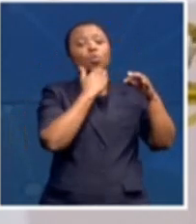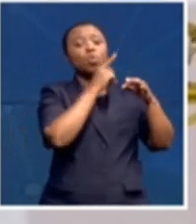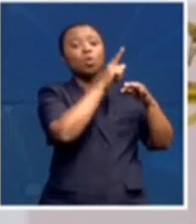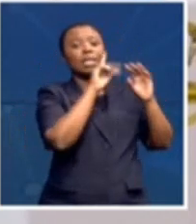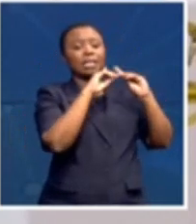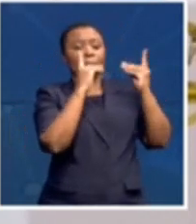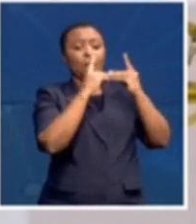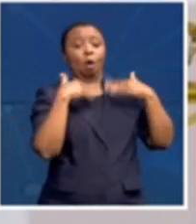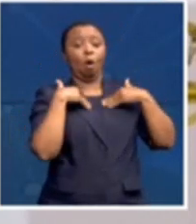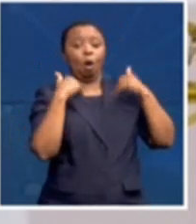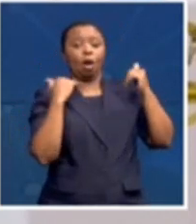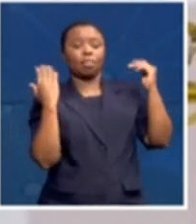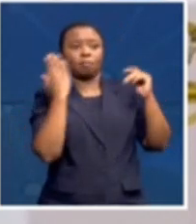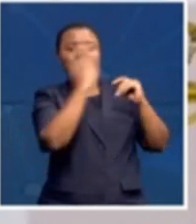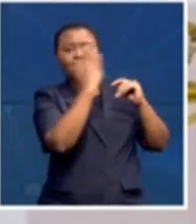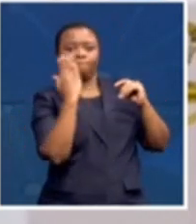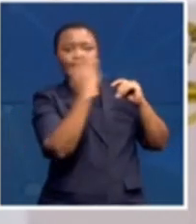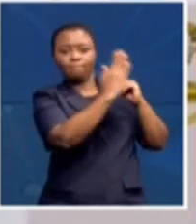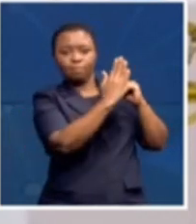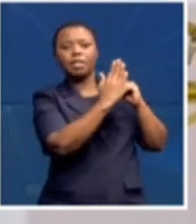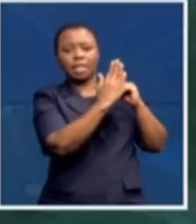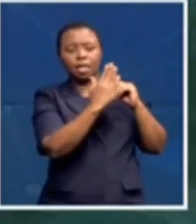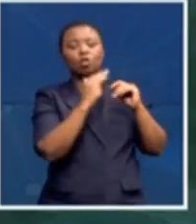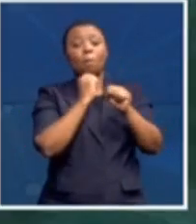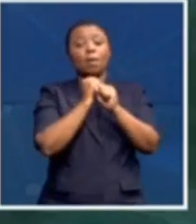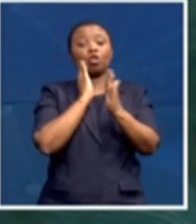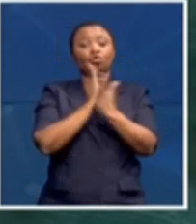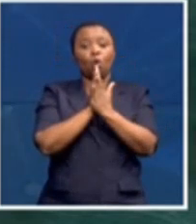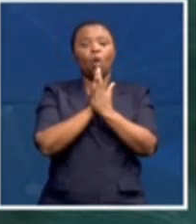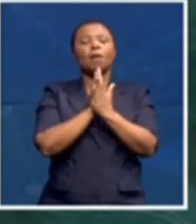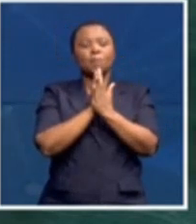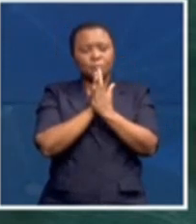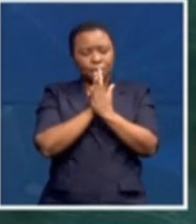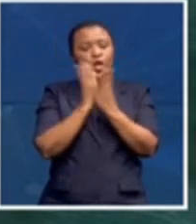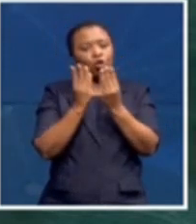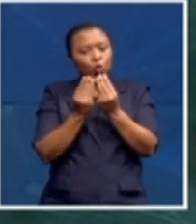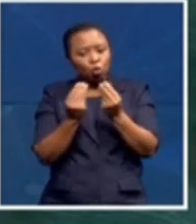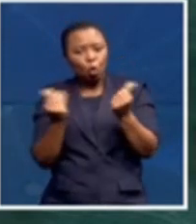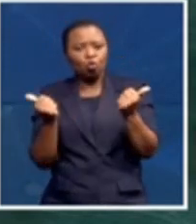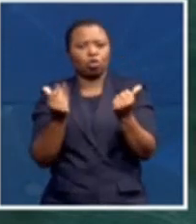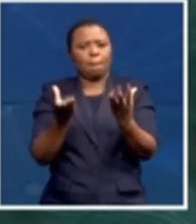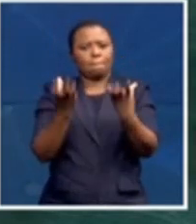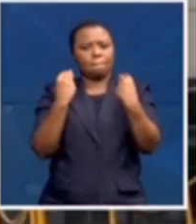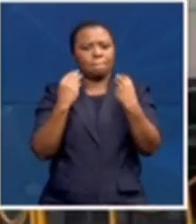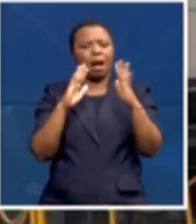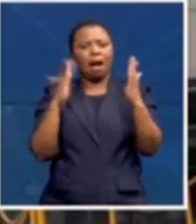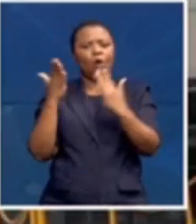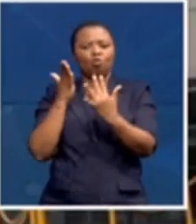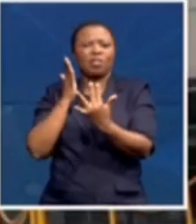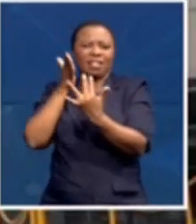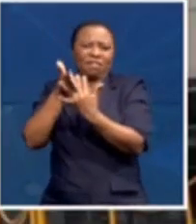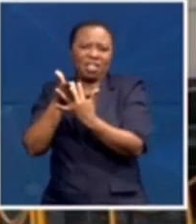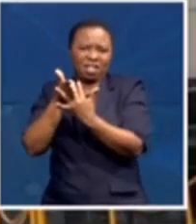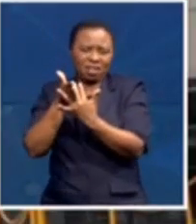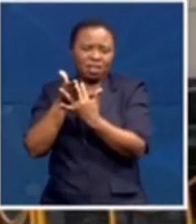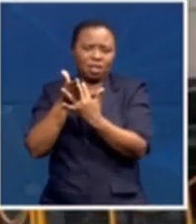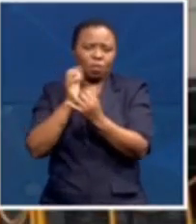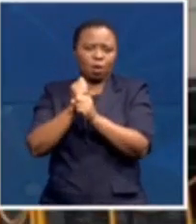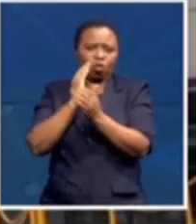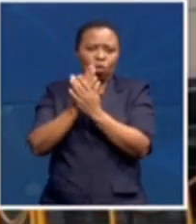solutions together in terms of intervening. So I asked the Minister of Health why no one was held responsible for the